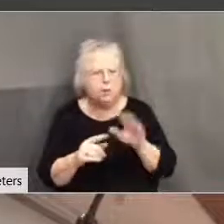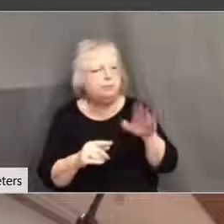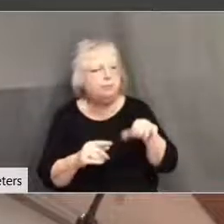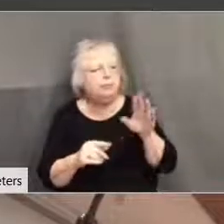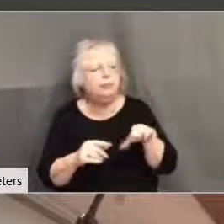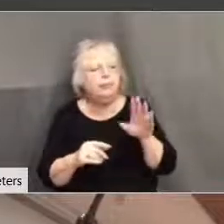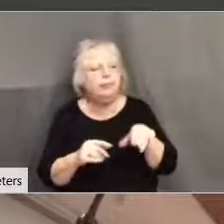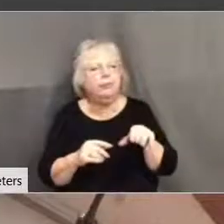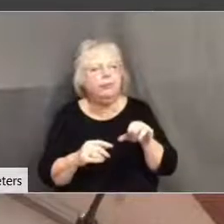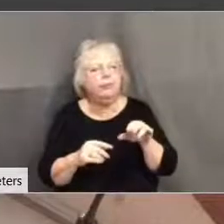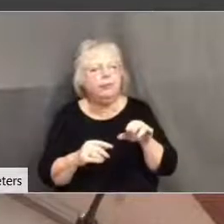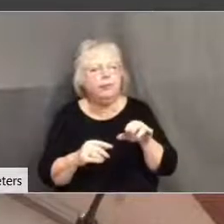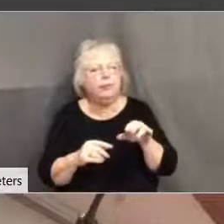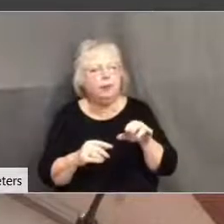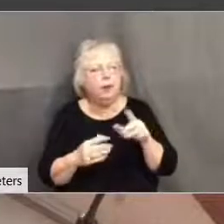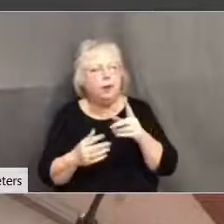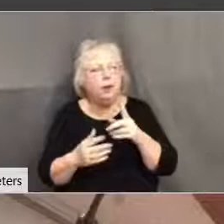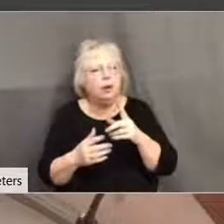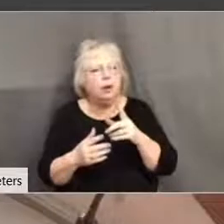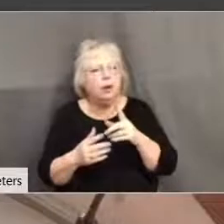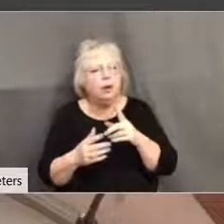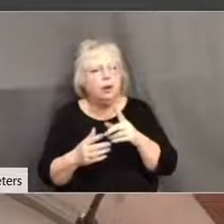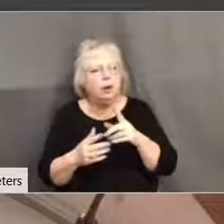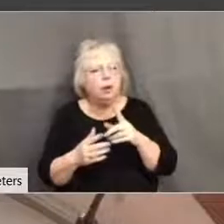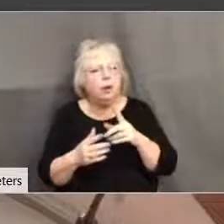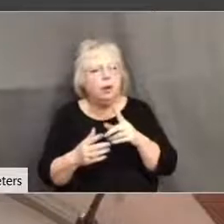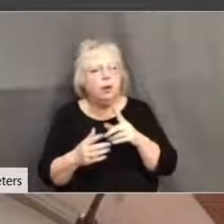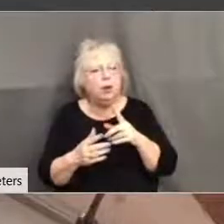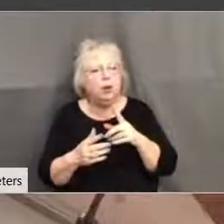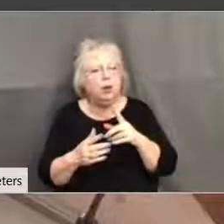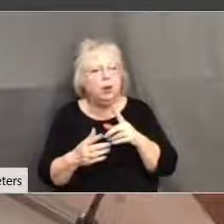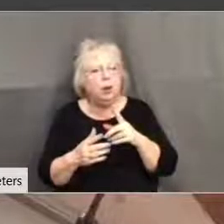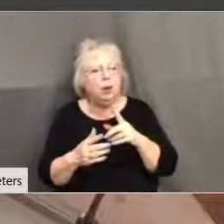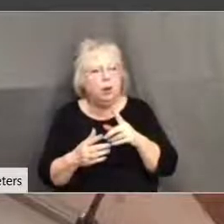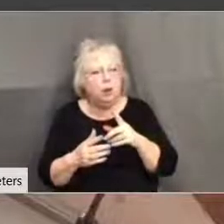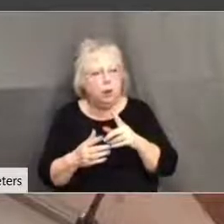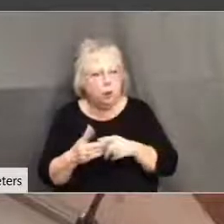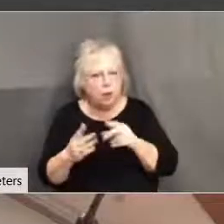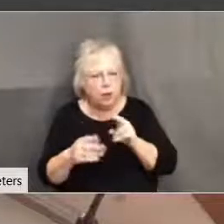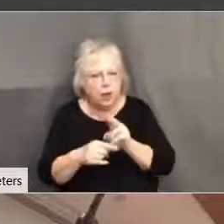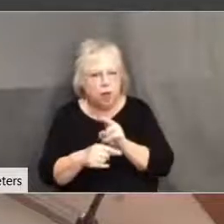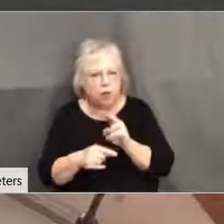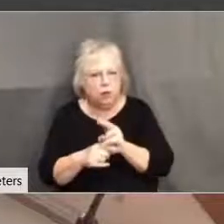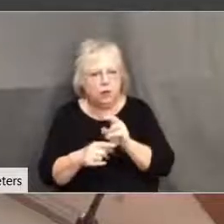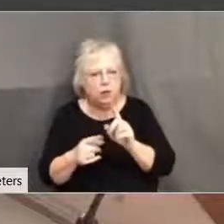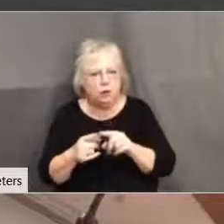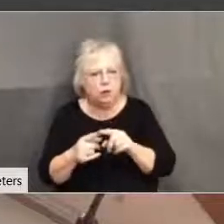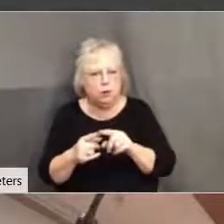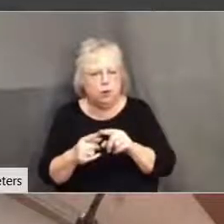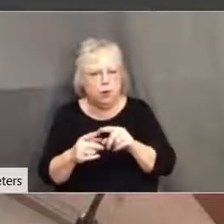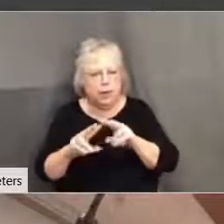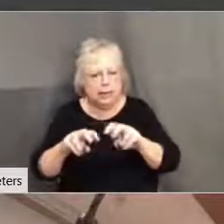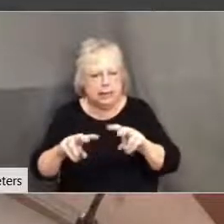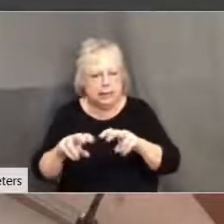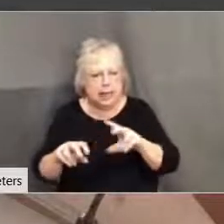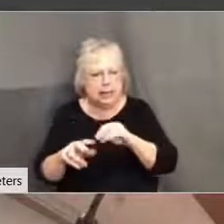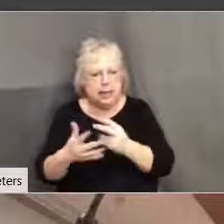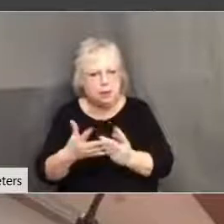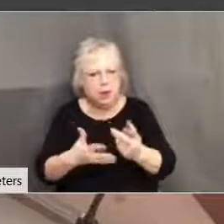what mechanism are we utilizing to assess and prioritize our improvements currently?